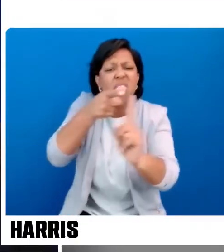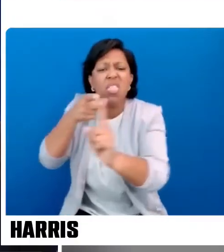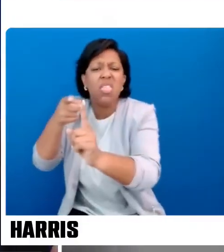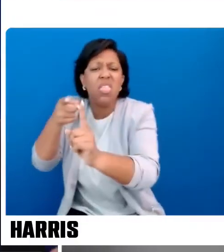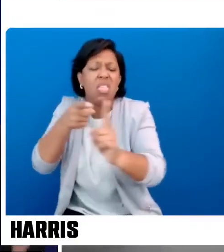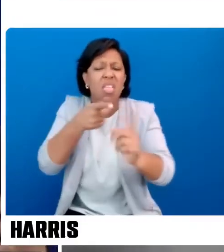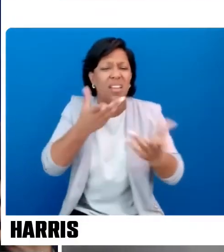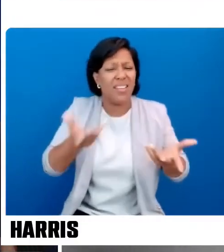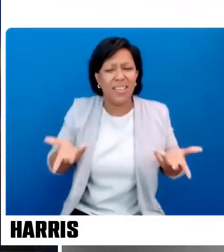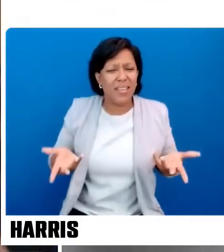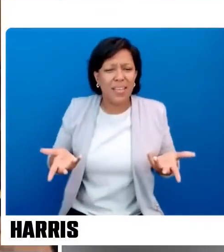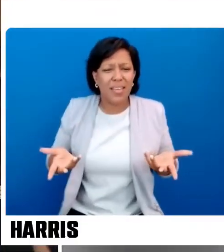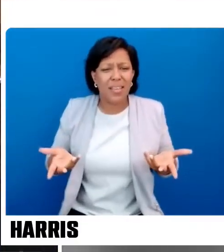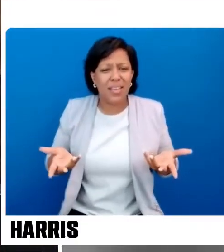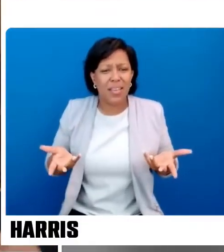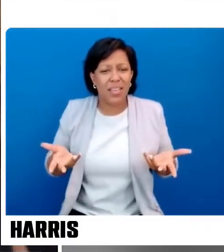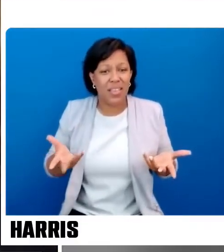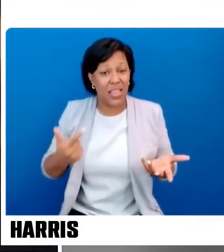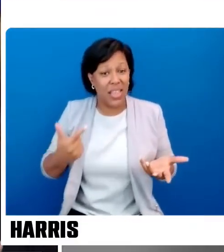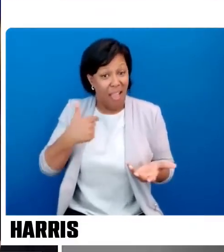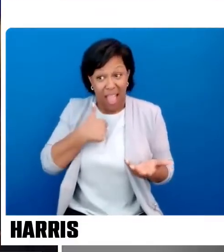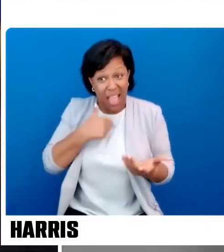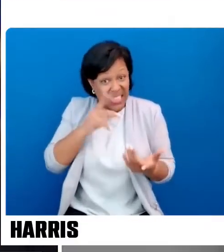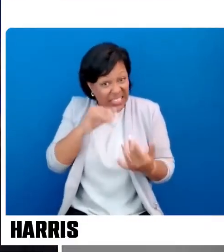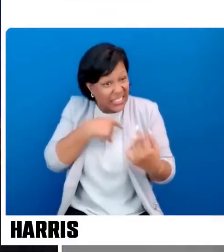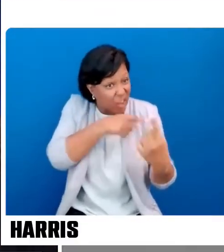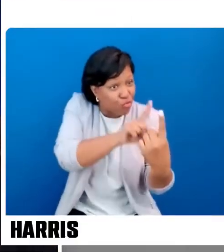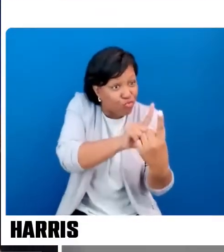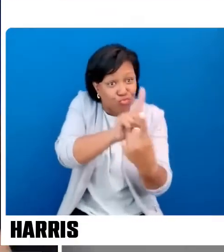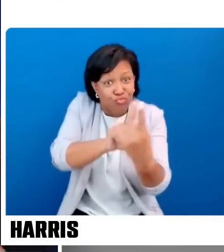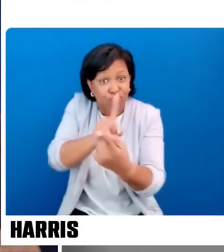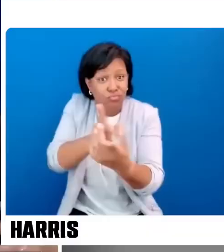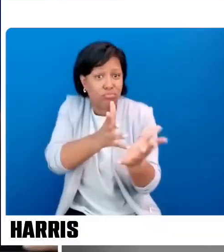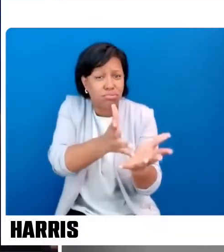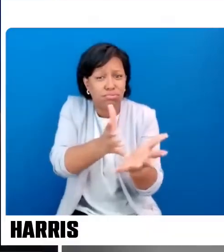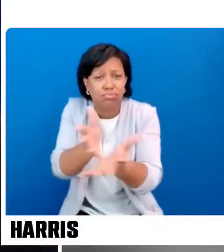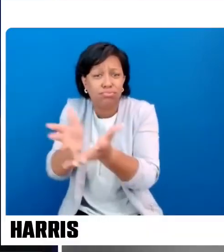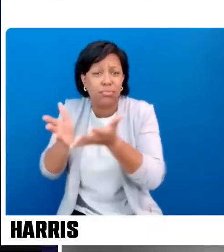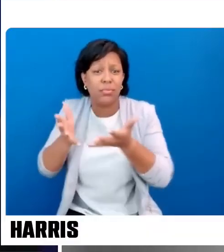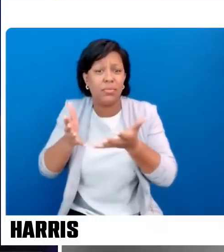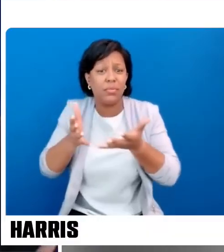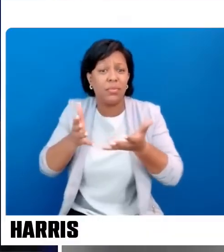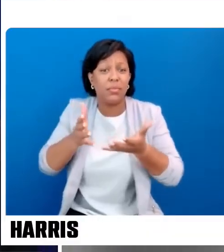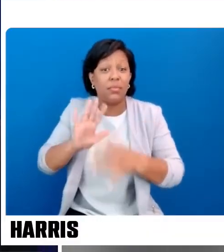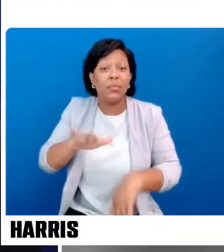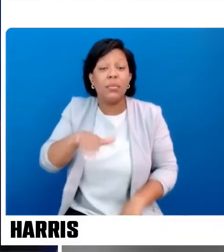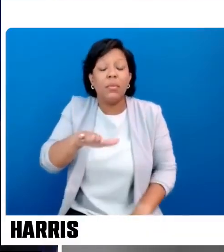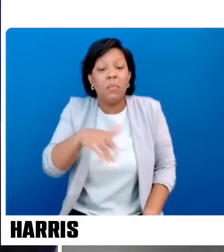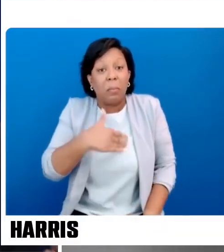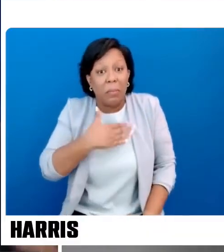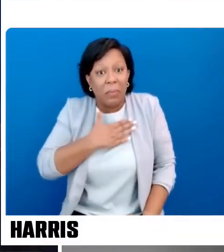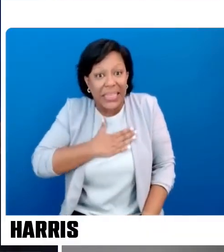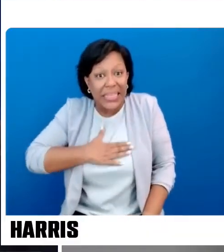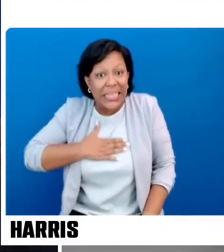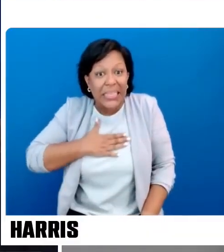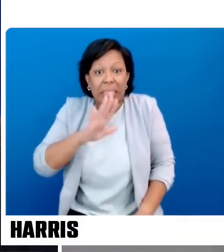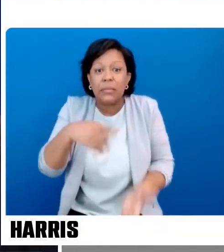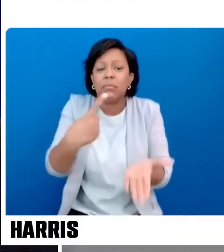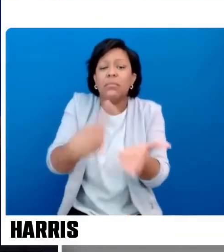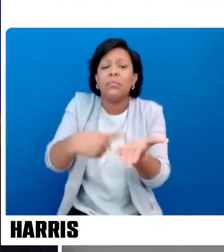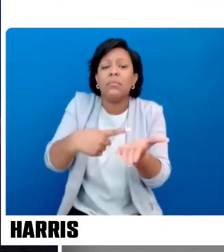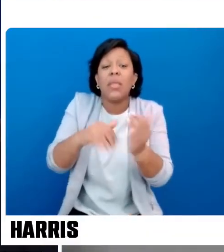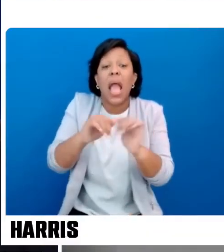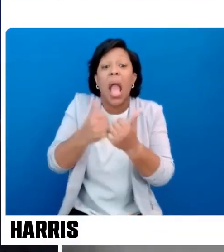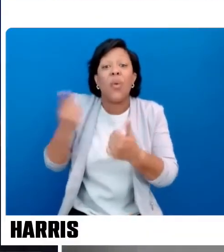me, can we please just have discourse about how we're going to invest in the aspirations and the ambitions